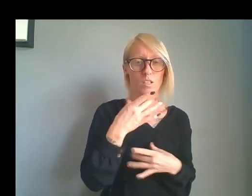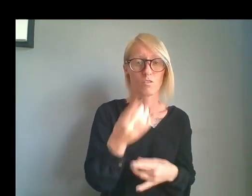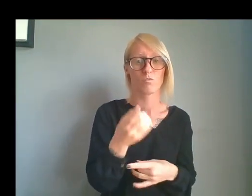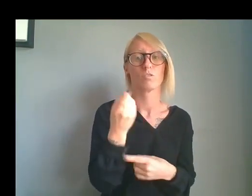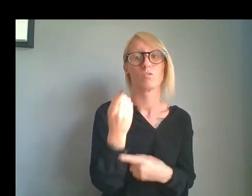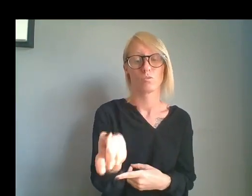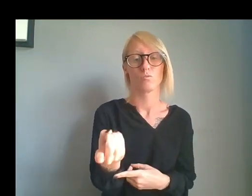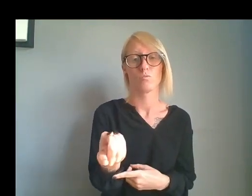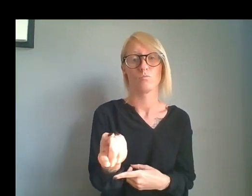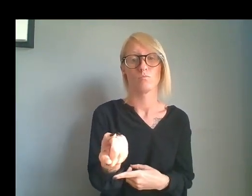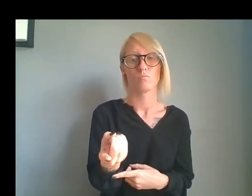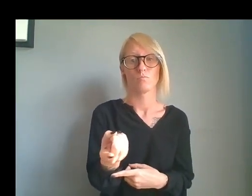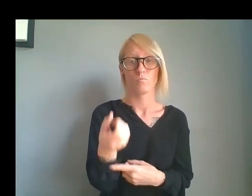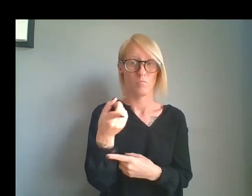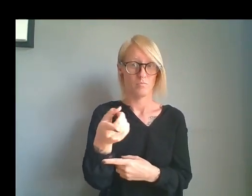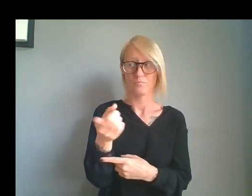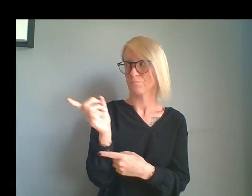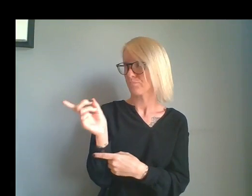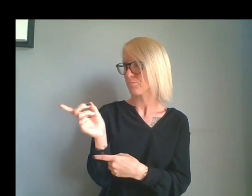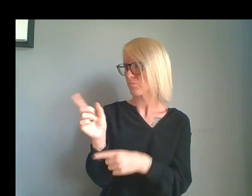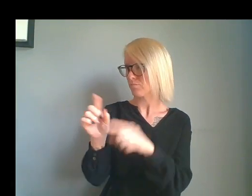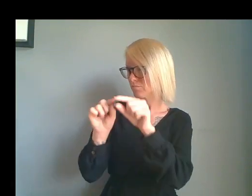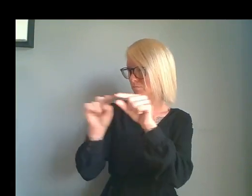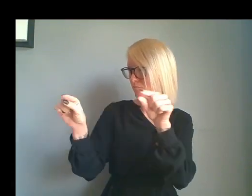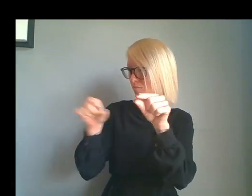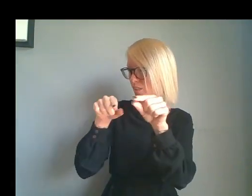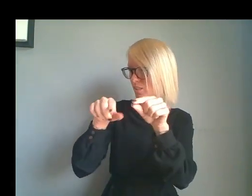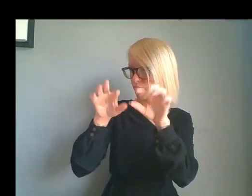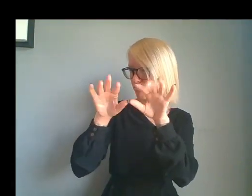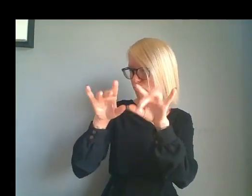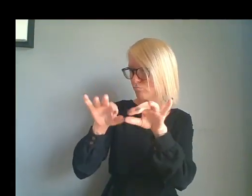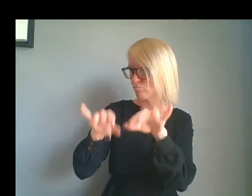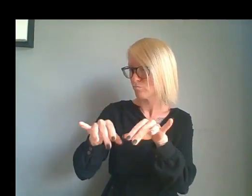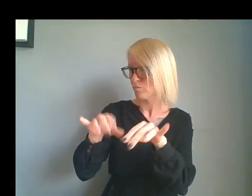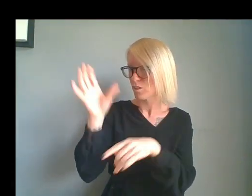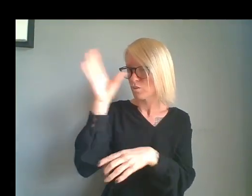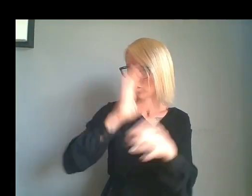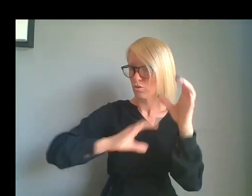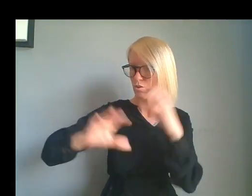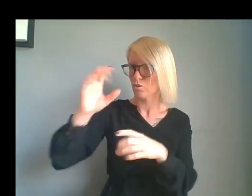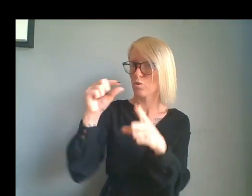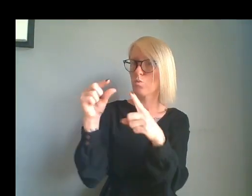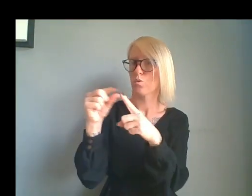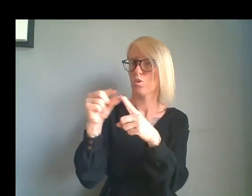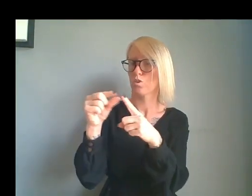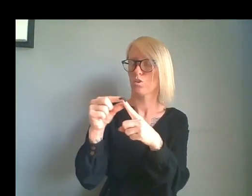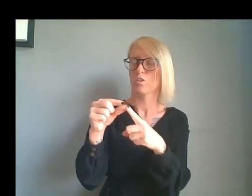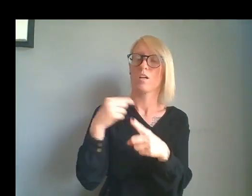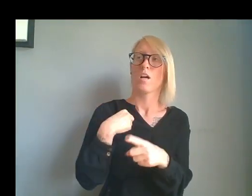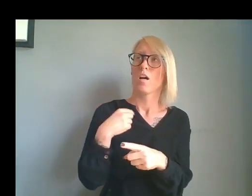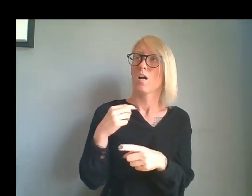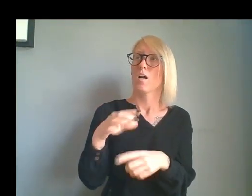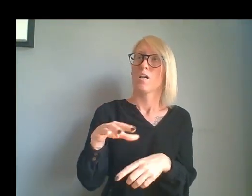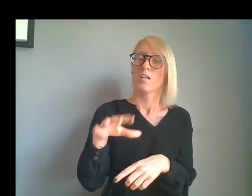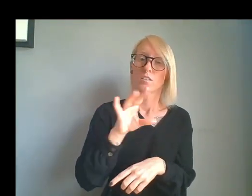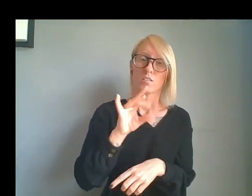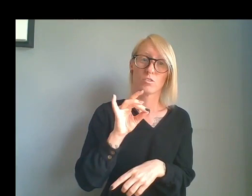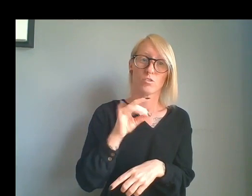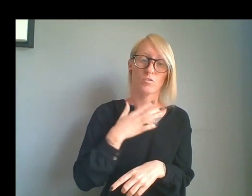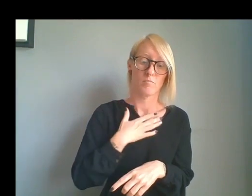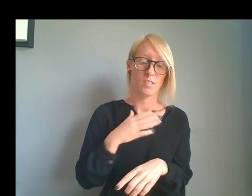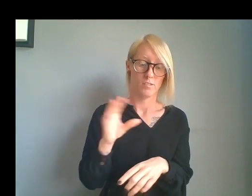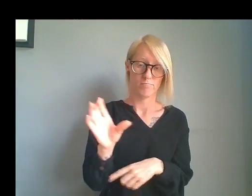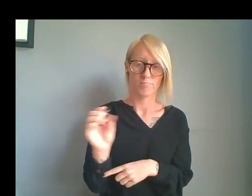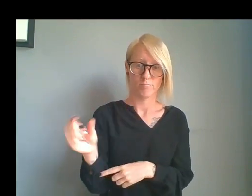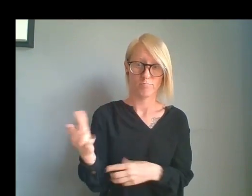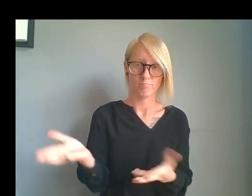So here you would put in your search term, which in my case, I do a search on Coastal Community Foundation, and I would leave